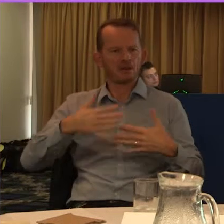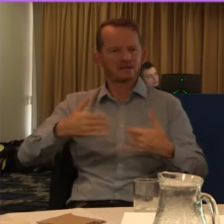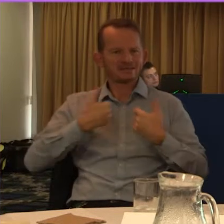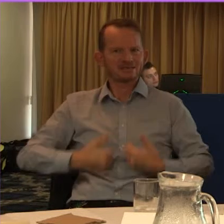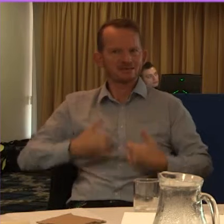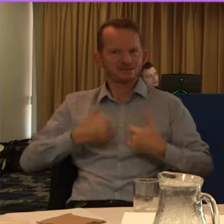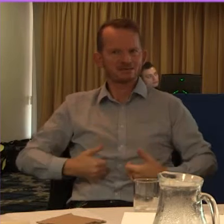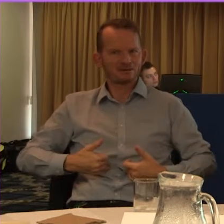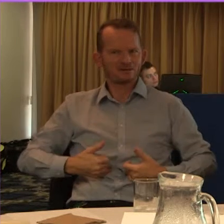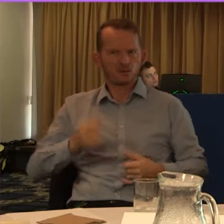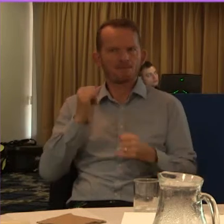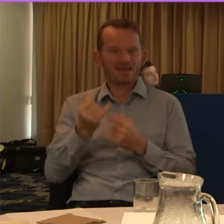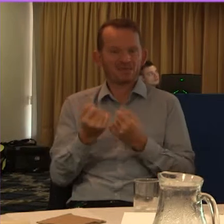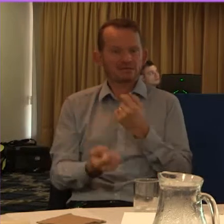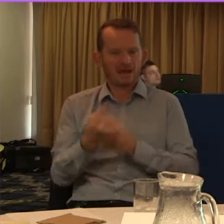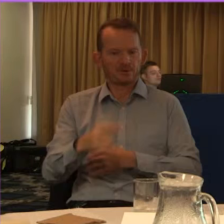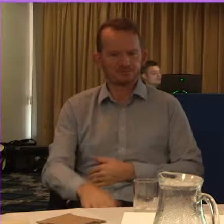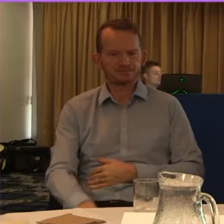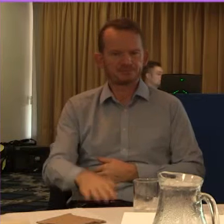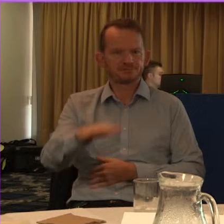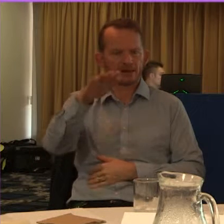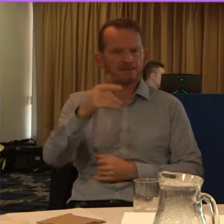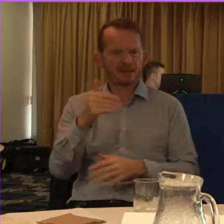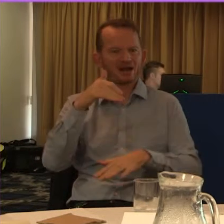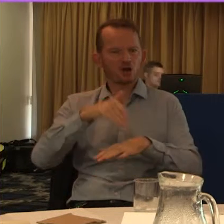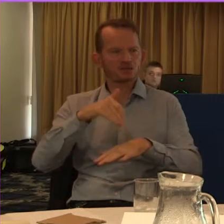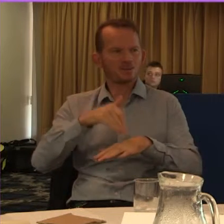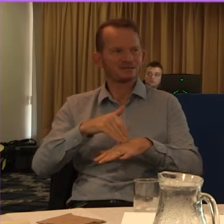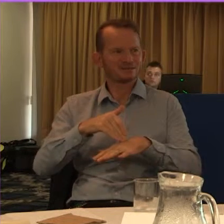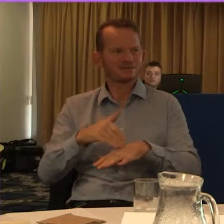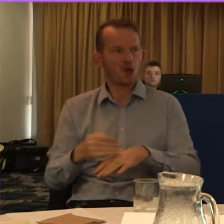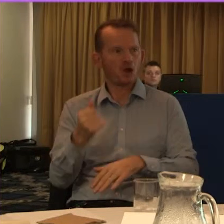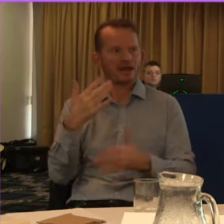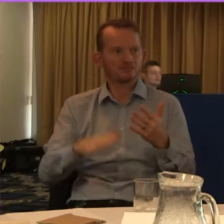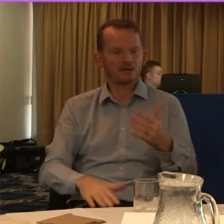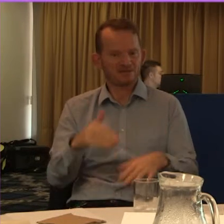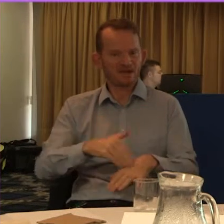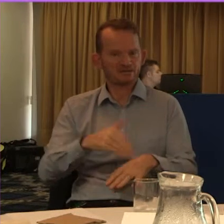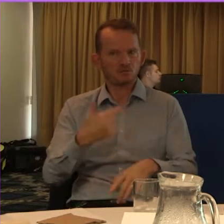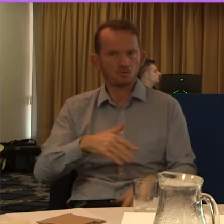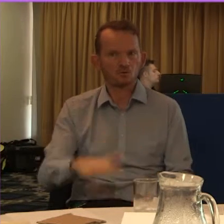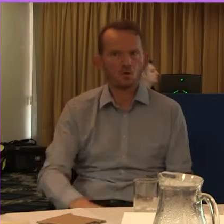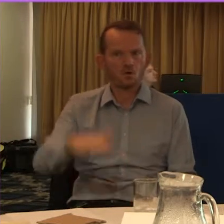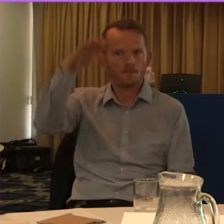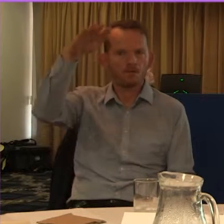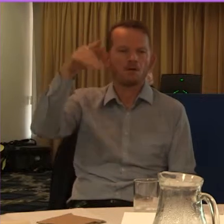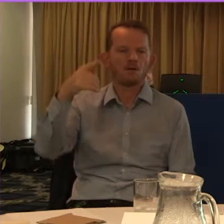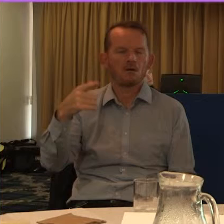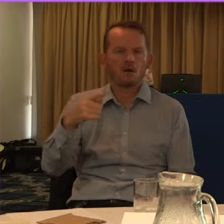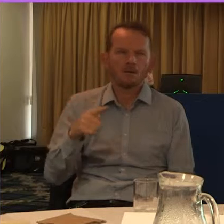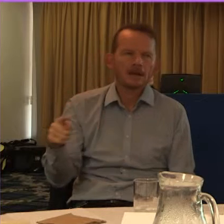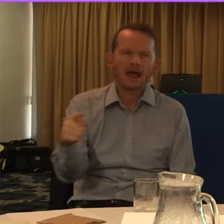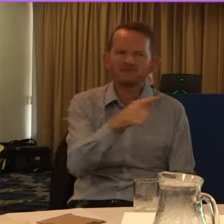bad things happen, they can have bad consequences, especially when they're part of our early experiences. But